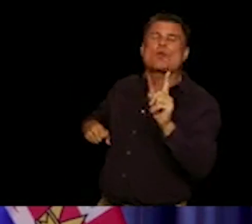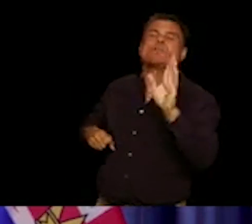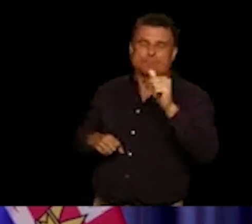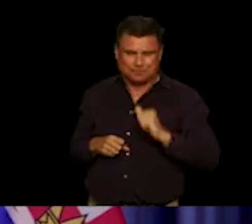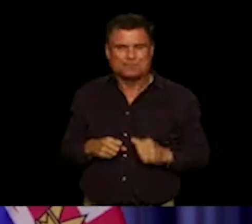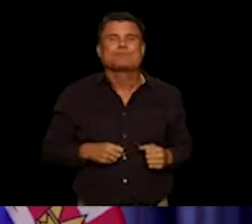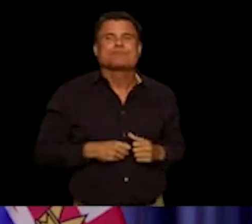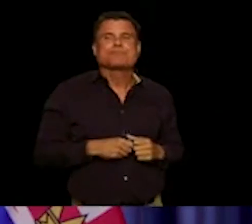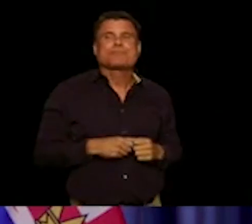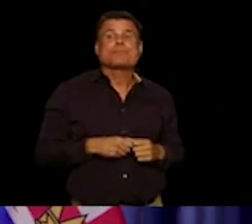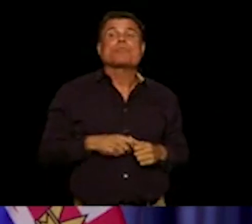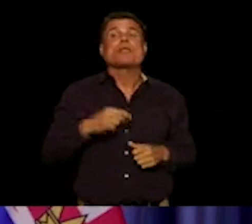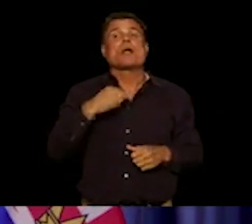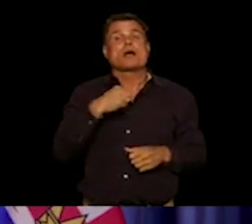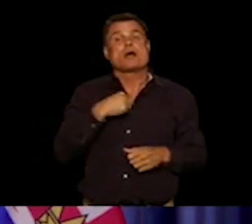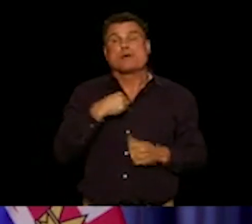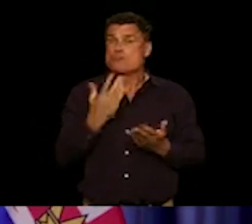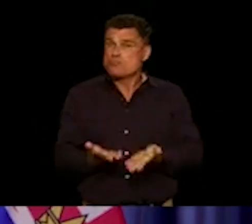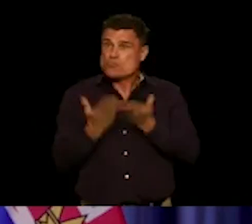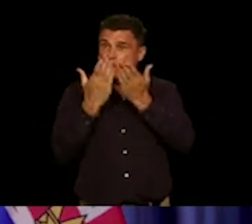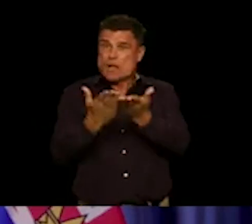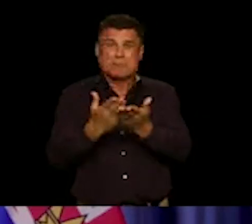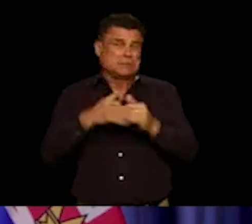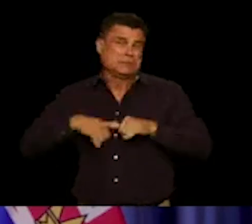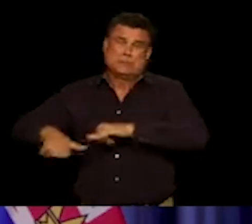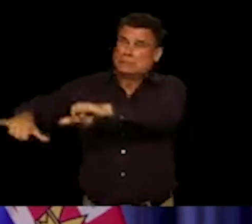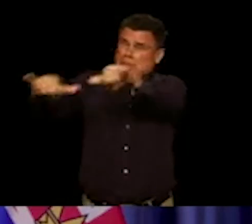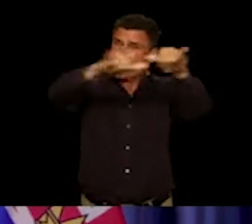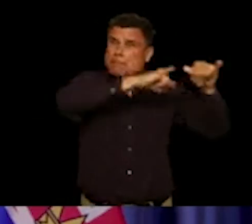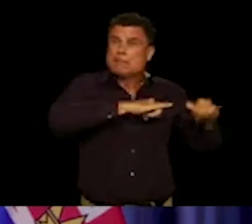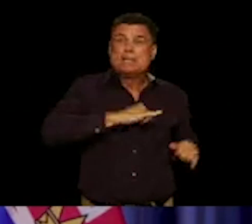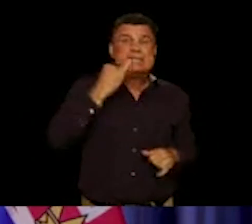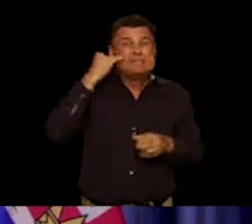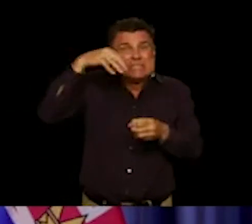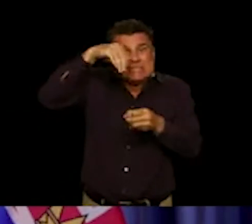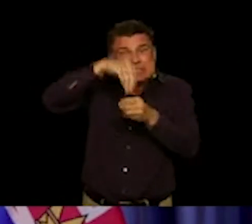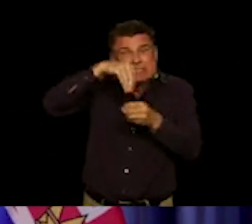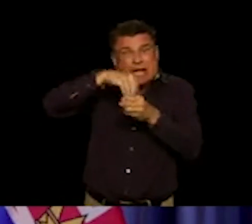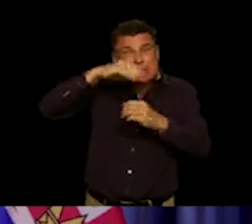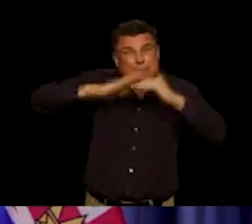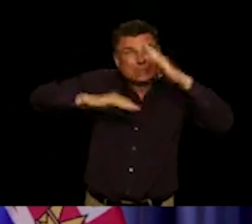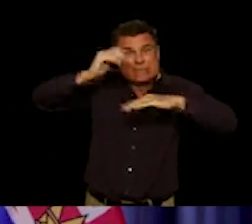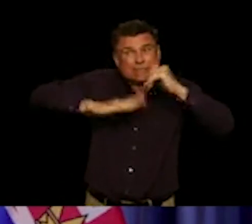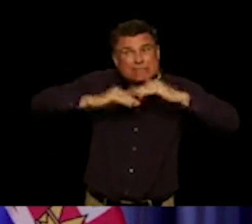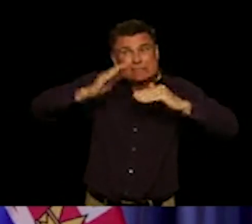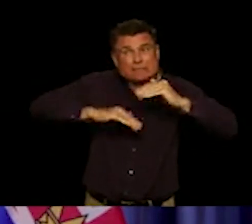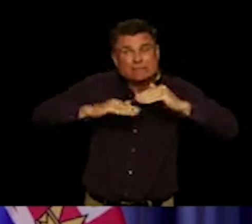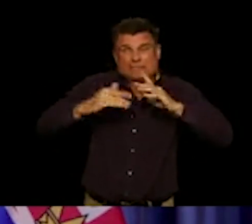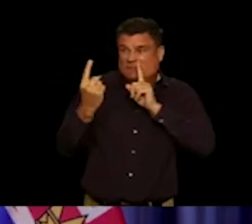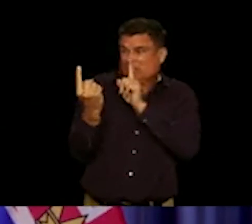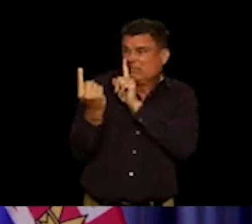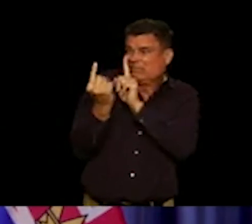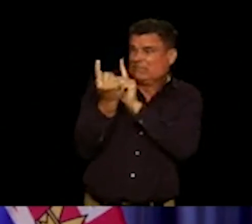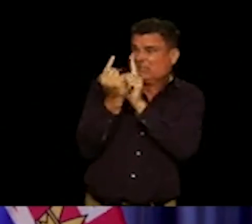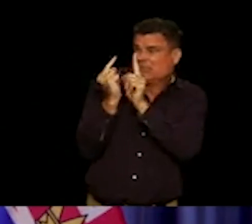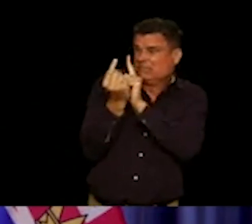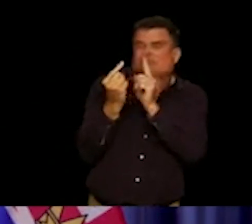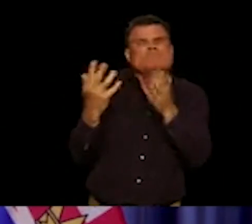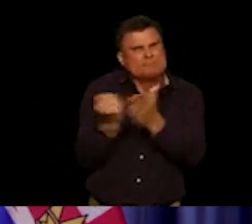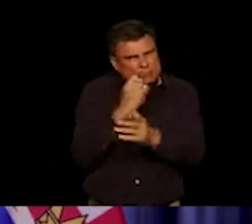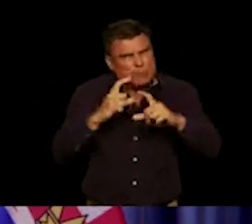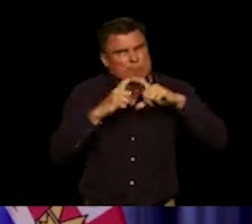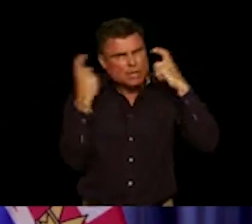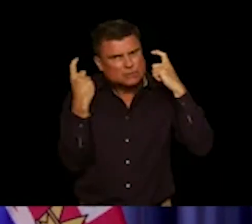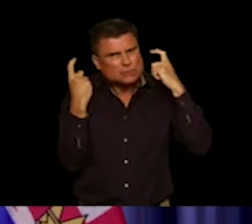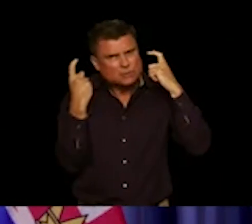I think there's one more. No, there's not. So I recommend that. Dr. Henry can fill in any of the gaps